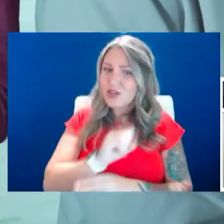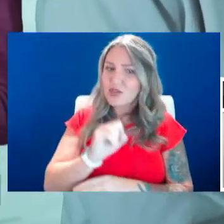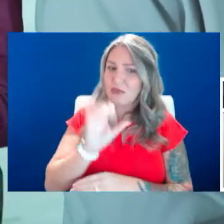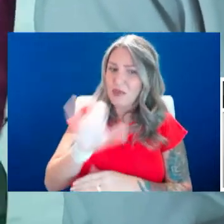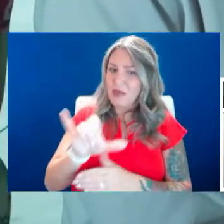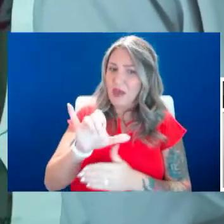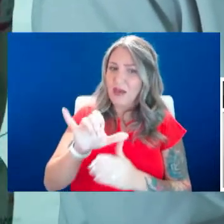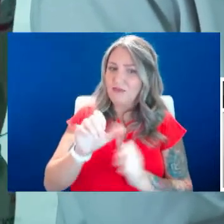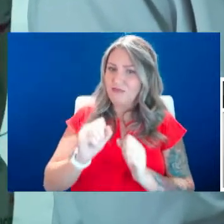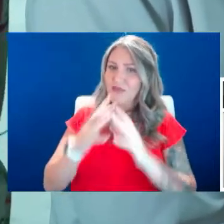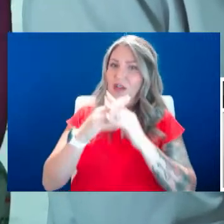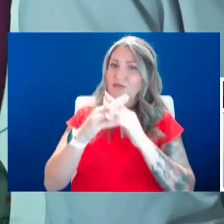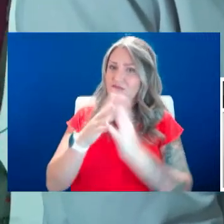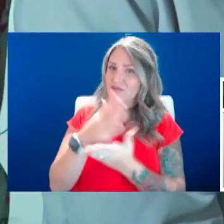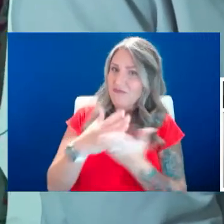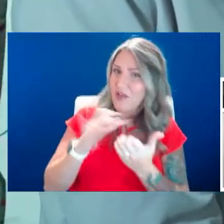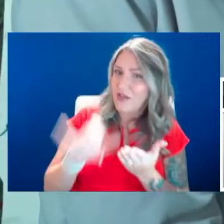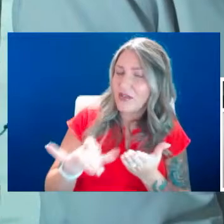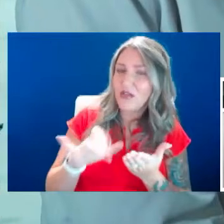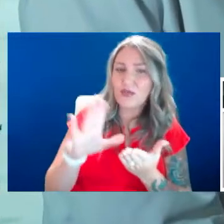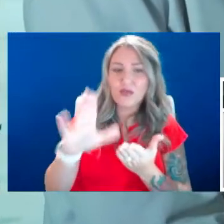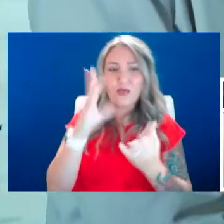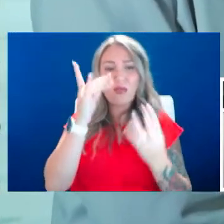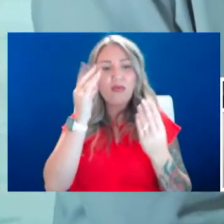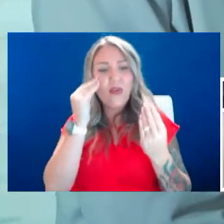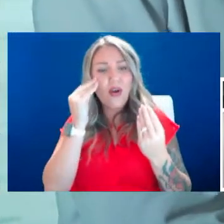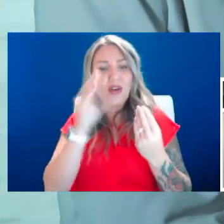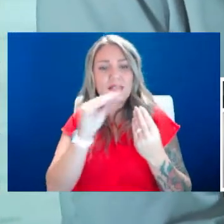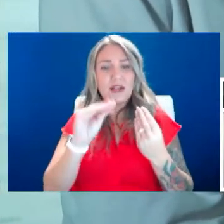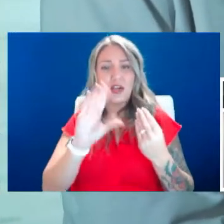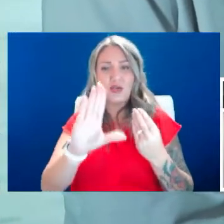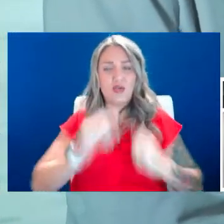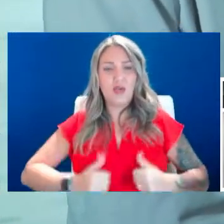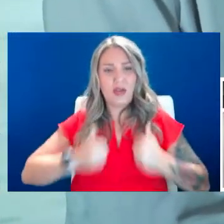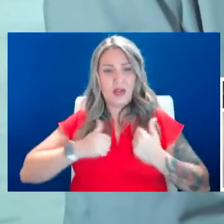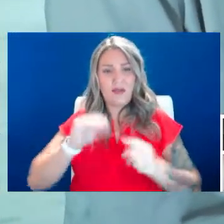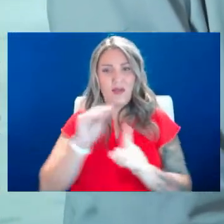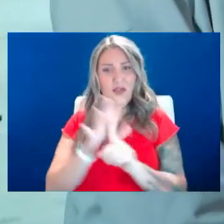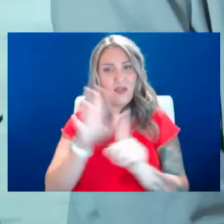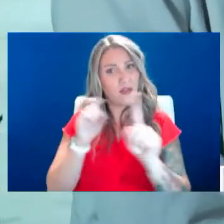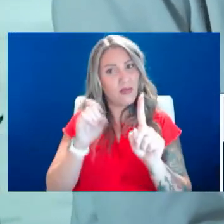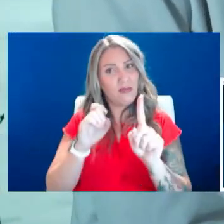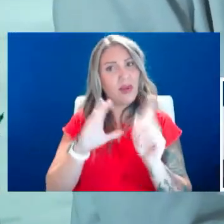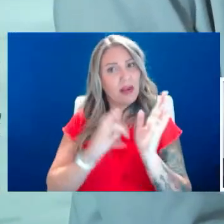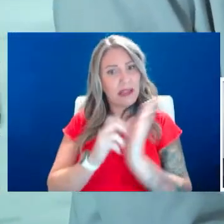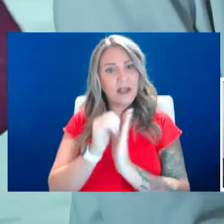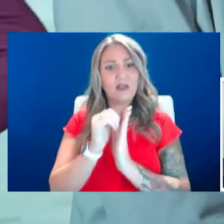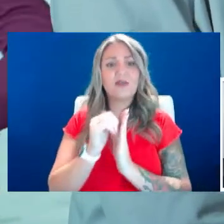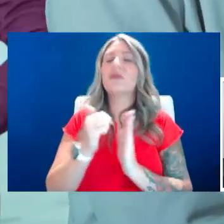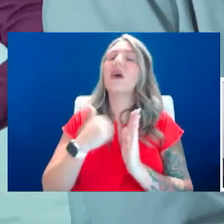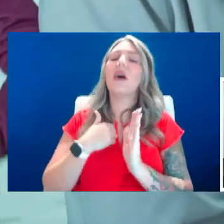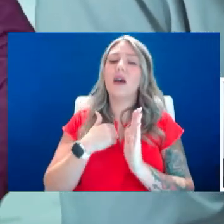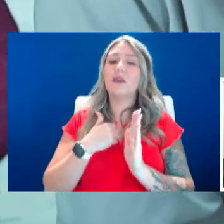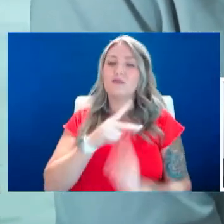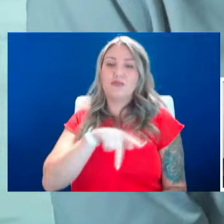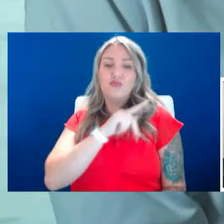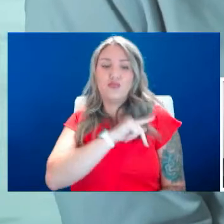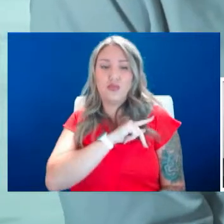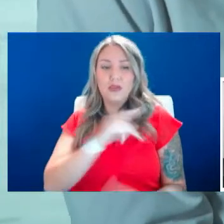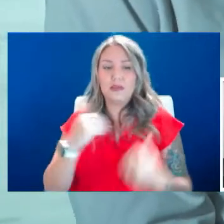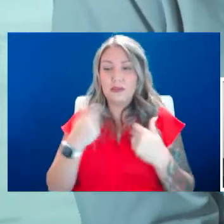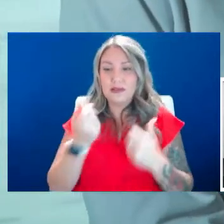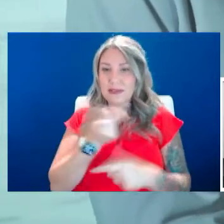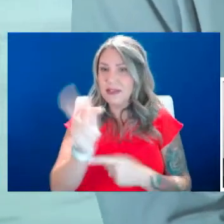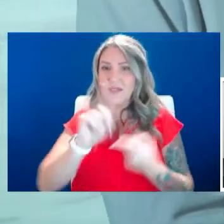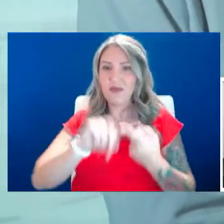it, and your thoughts on how you and your life's been affected by cancer. Yes, so I personally have had several friends